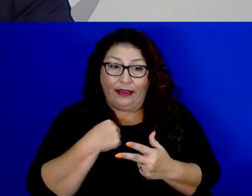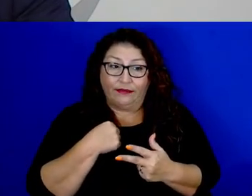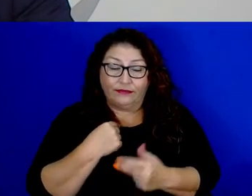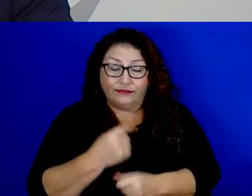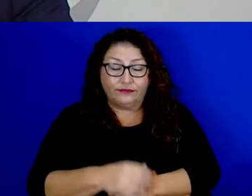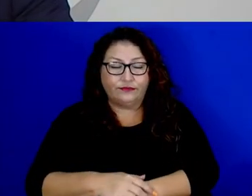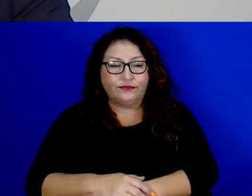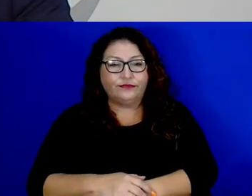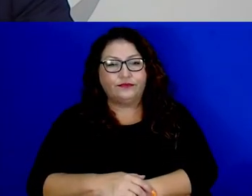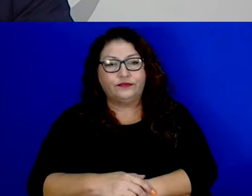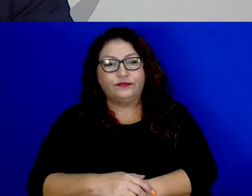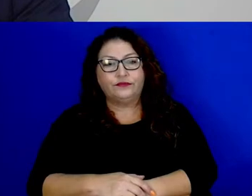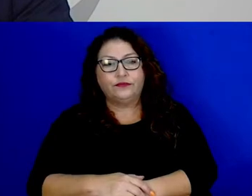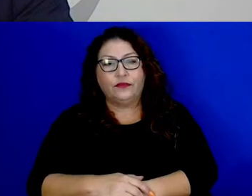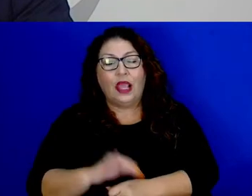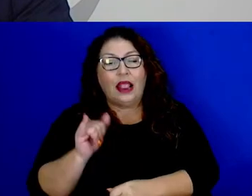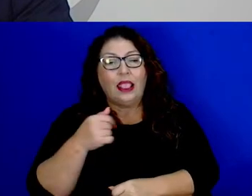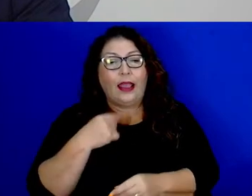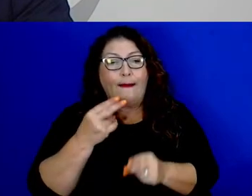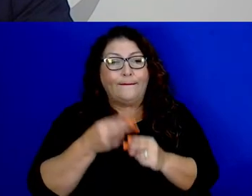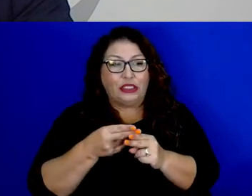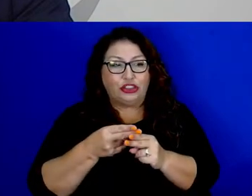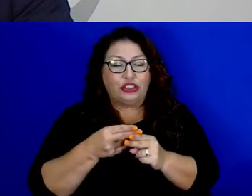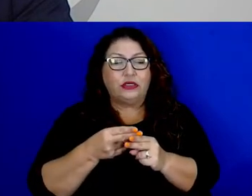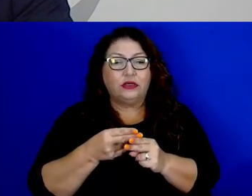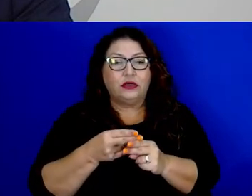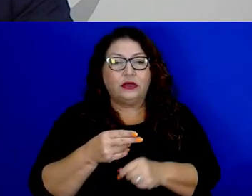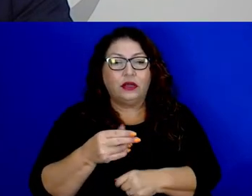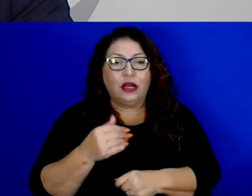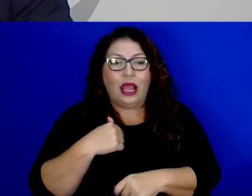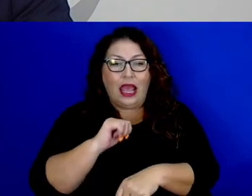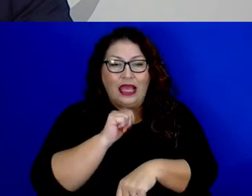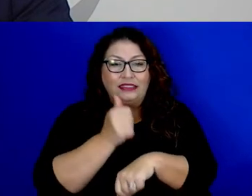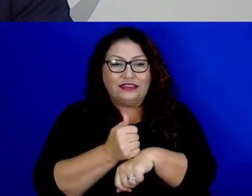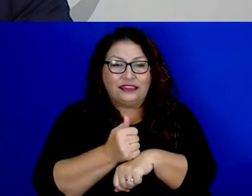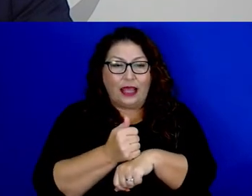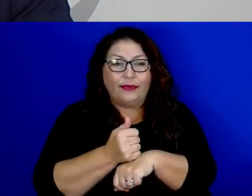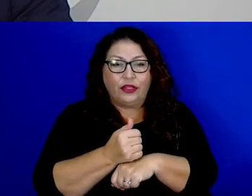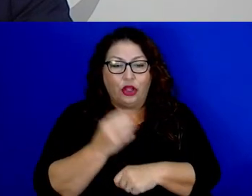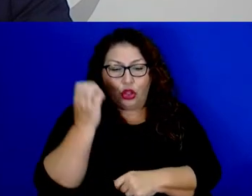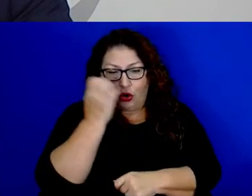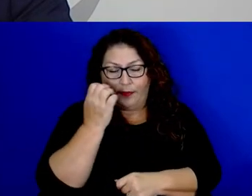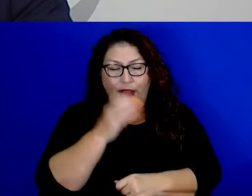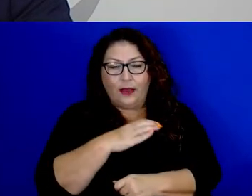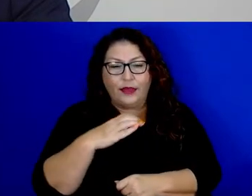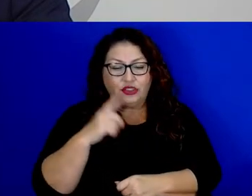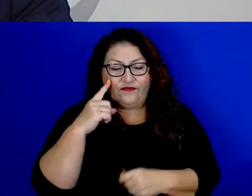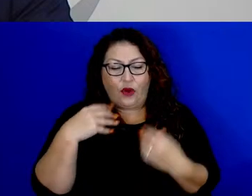As I mentioned, I had established the Pan-European Commission on Health and Sustainable Development,